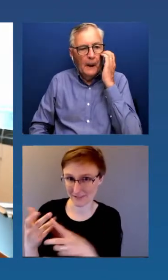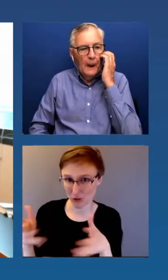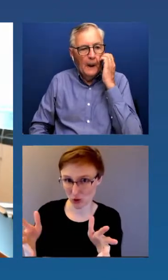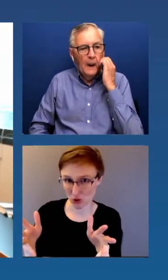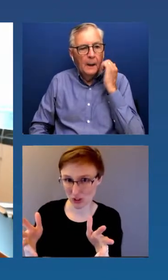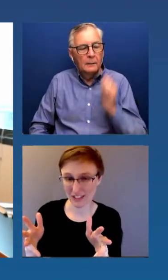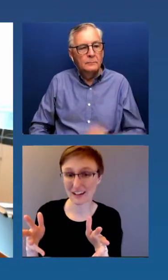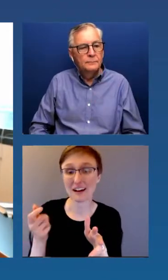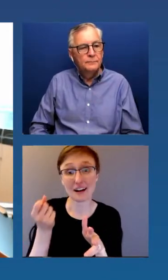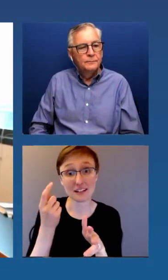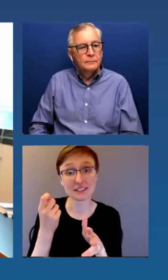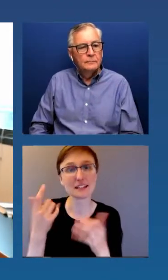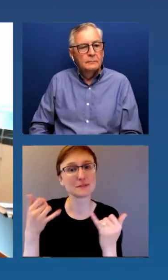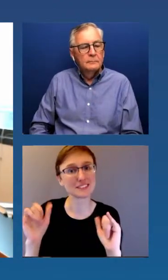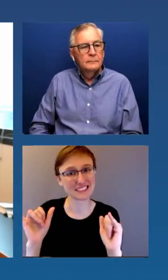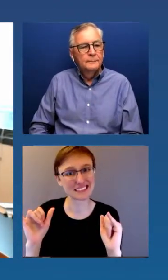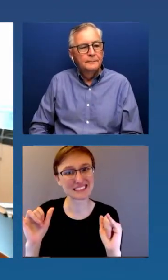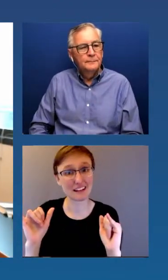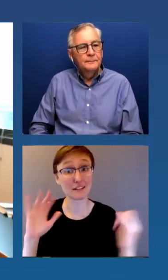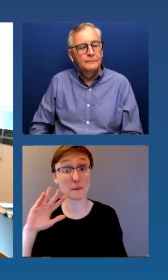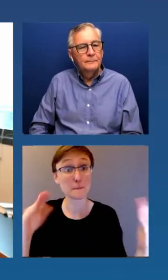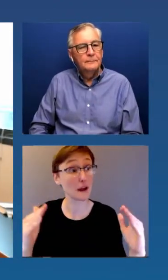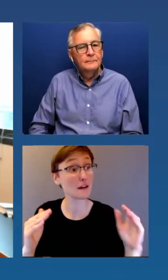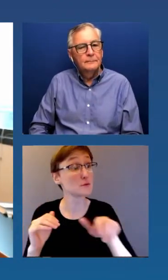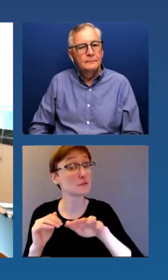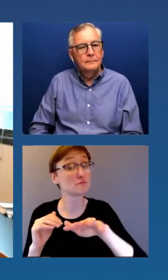there is still a disparity that we must address.